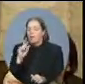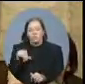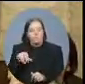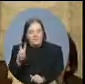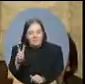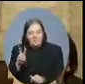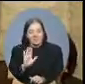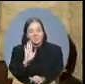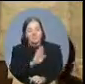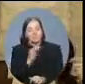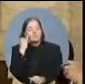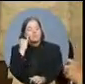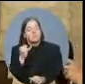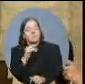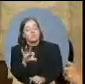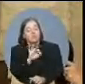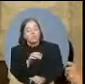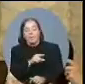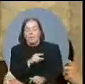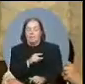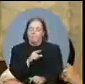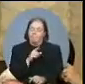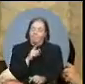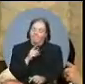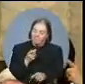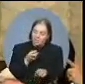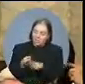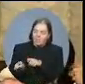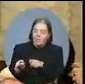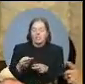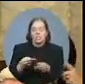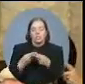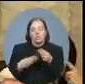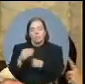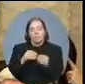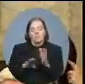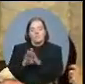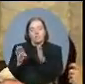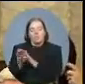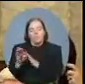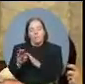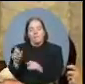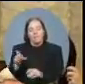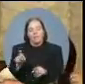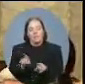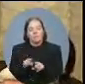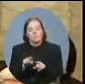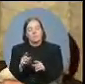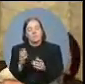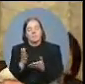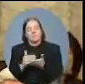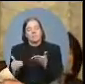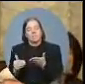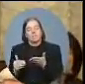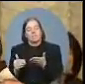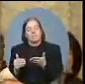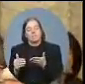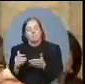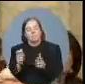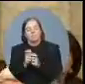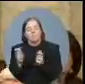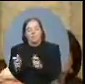2006 but 1997. It is an ideological choice by the Conservatives which is hurting manufacturers.